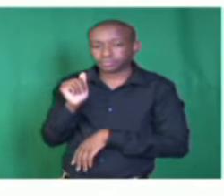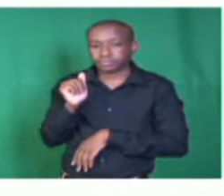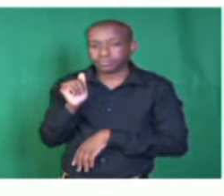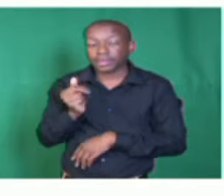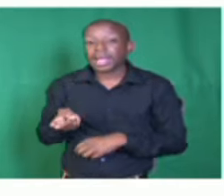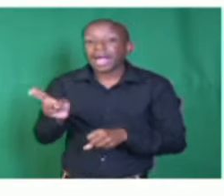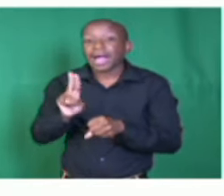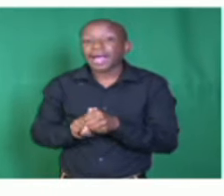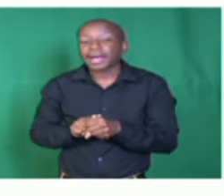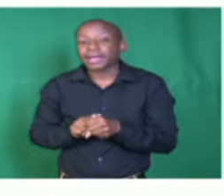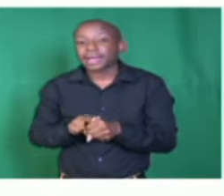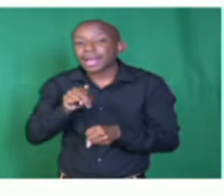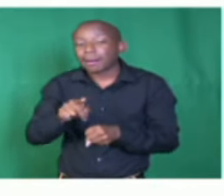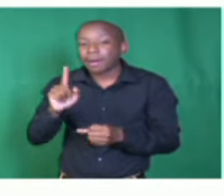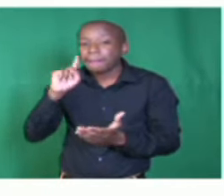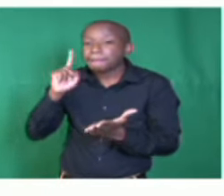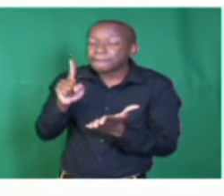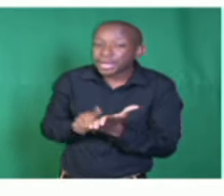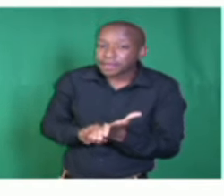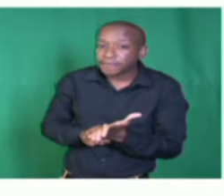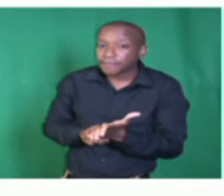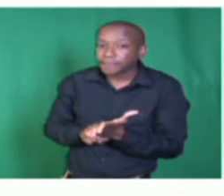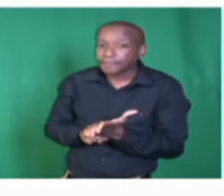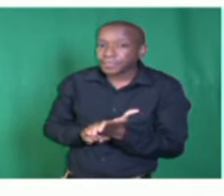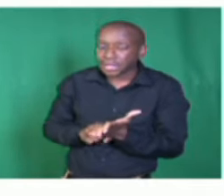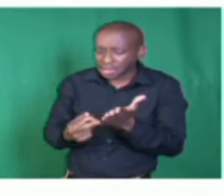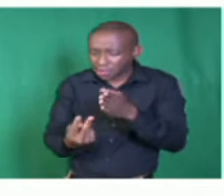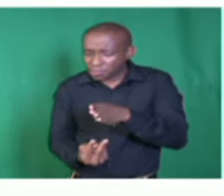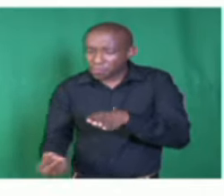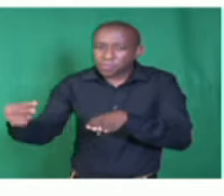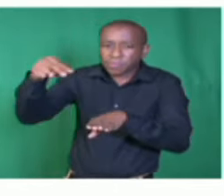They also did not believe in the resurrection